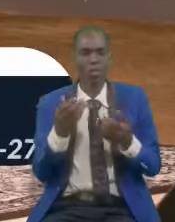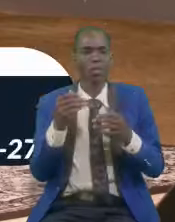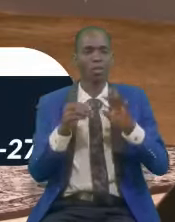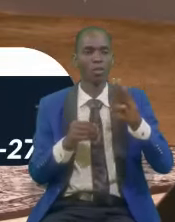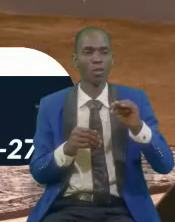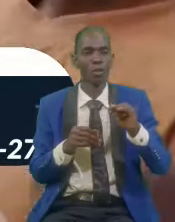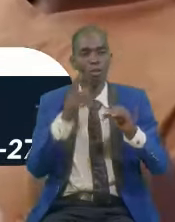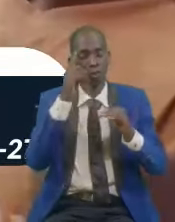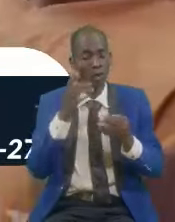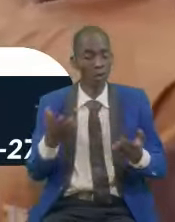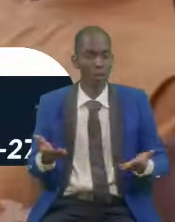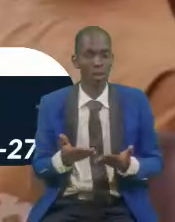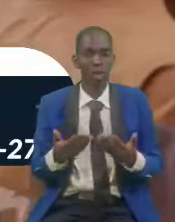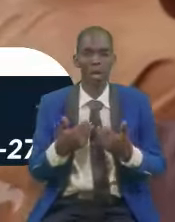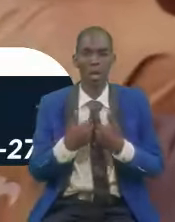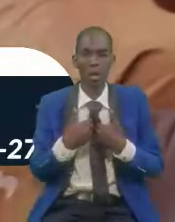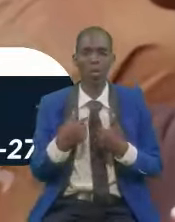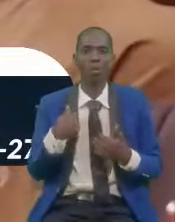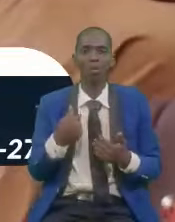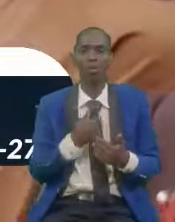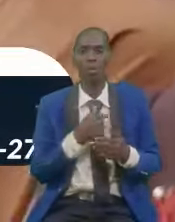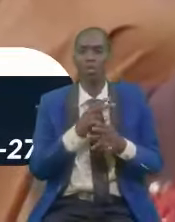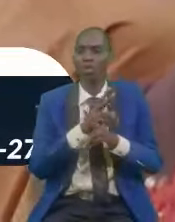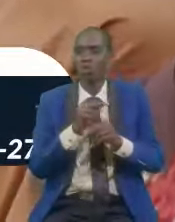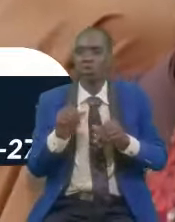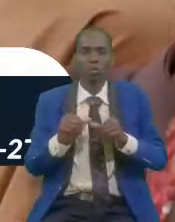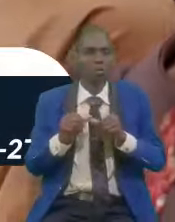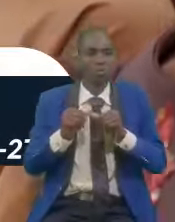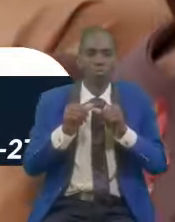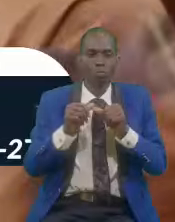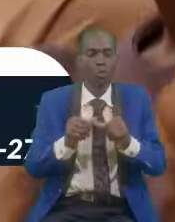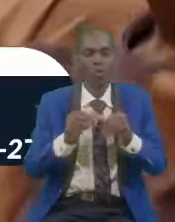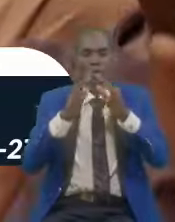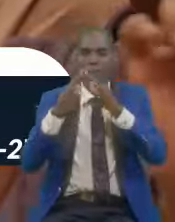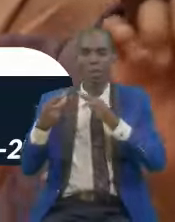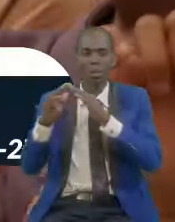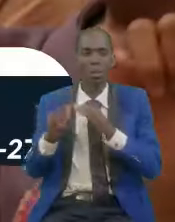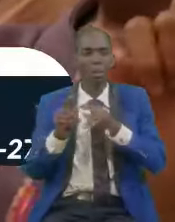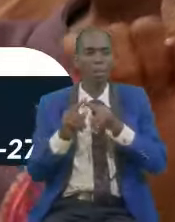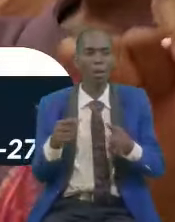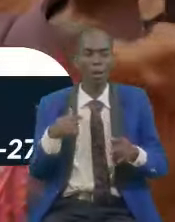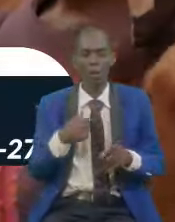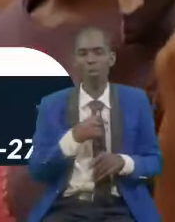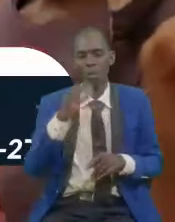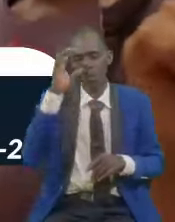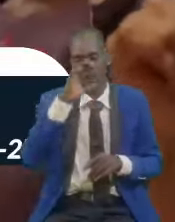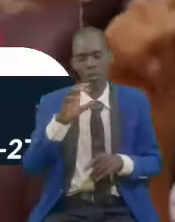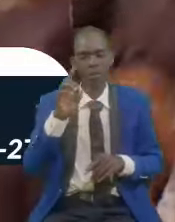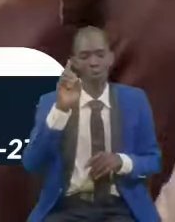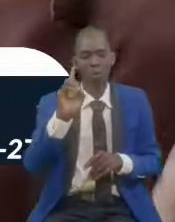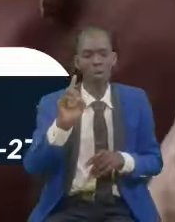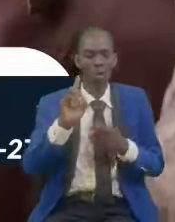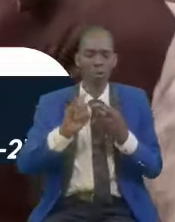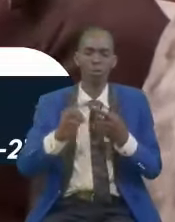no continuing city, but we seek one to come.